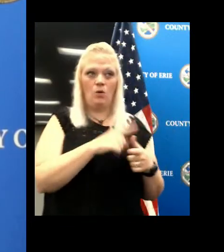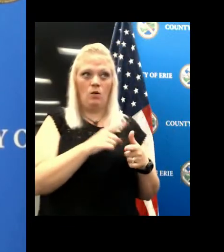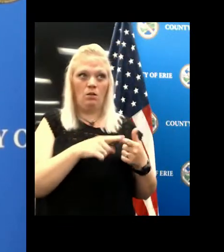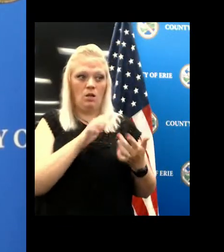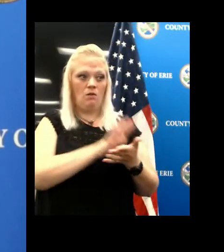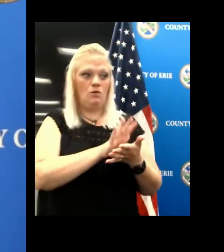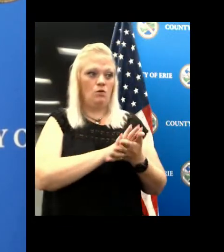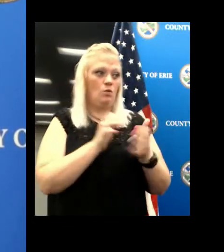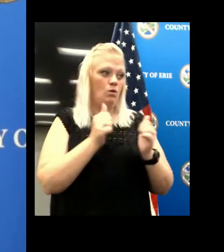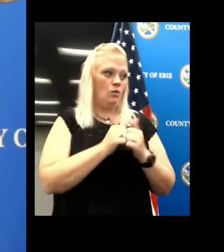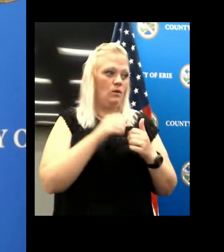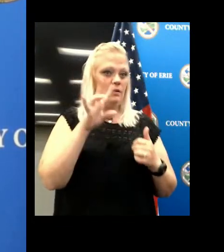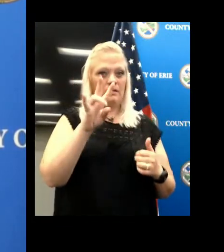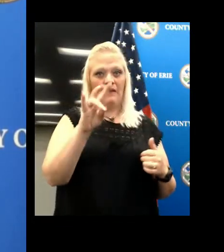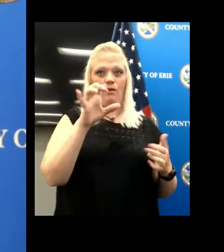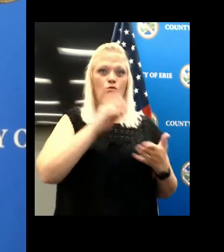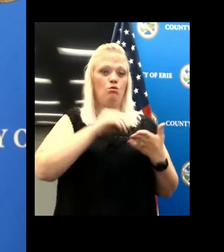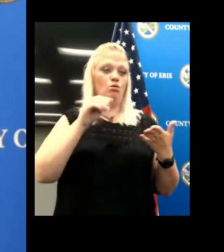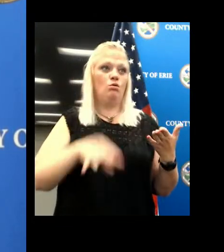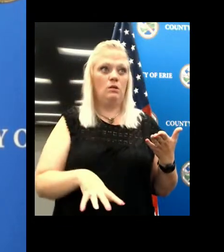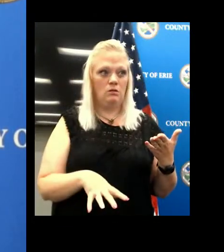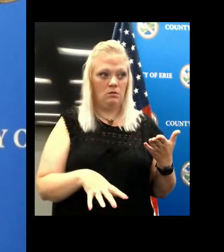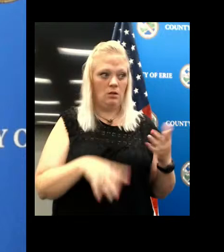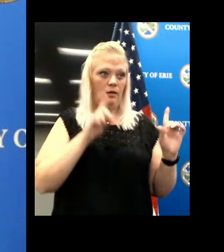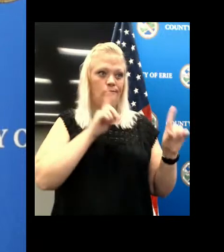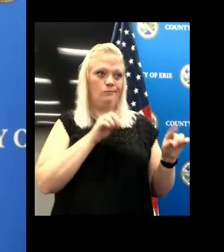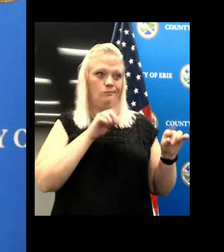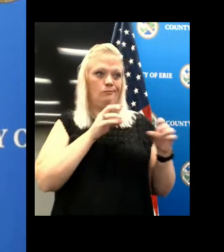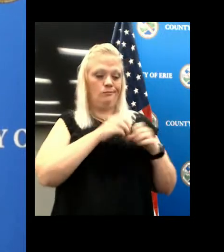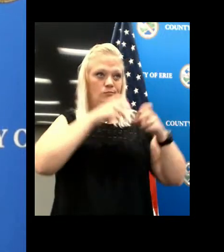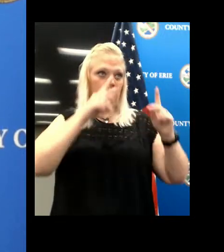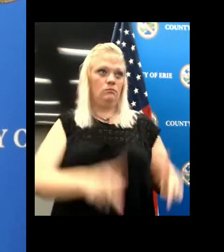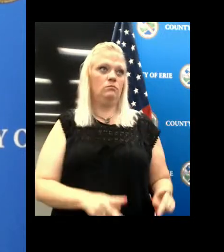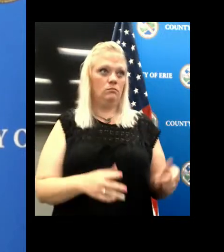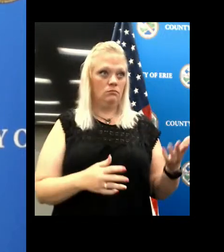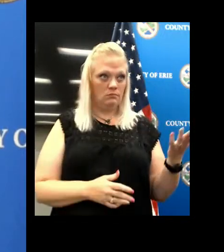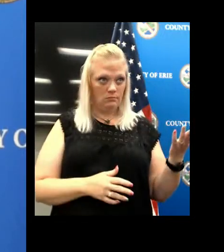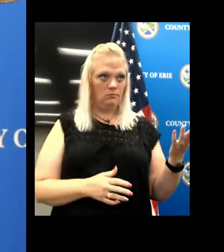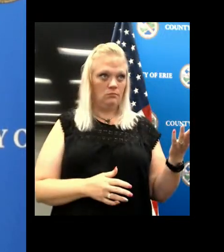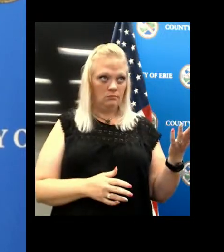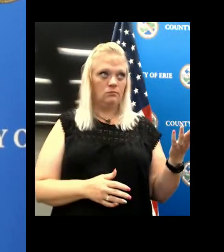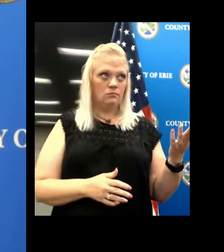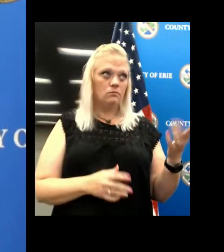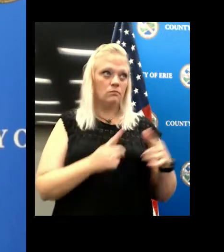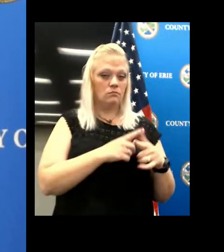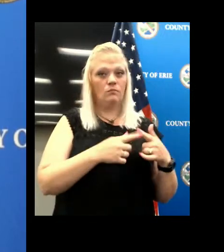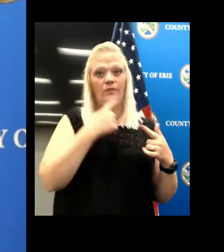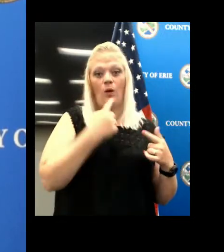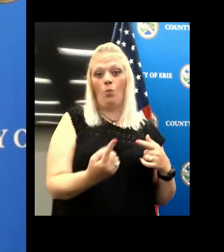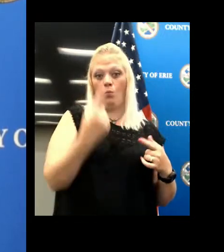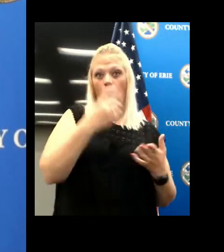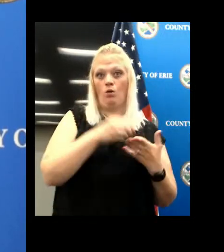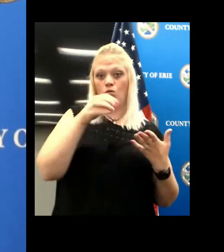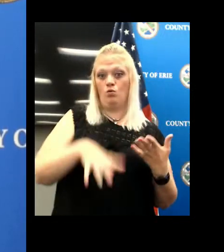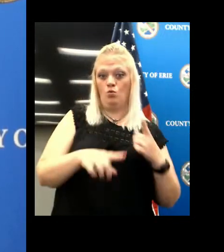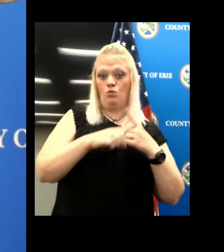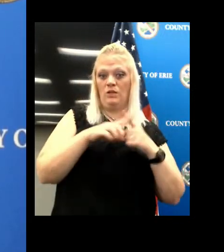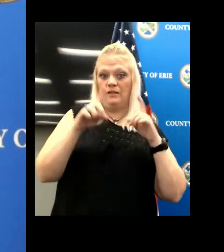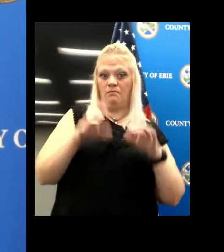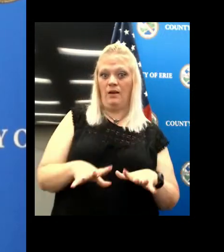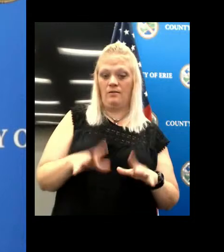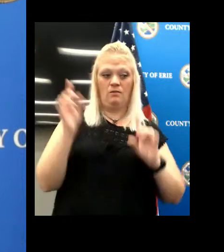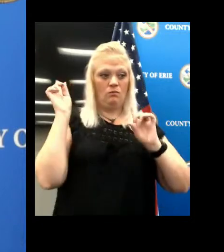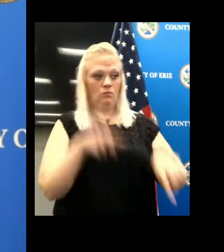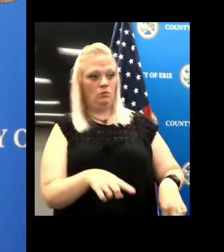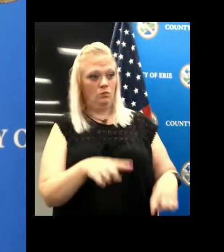with 700 students and they've been attending in person, and you say one student tested positive and went to